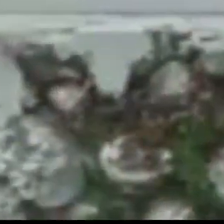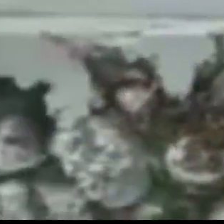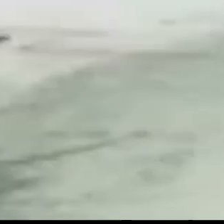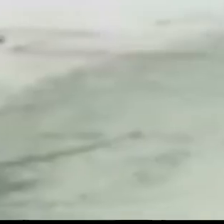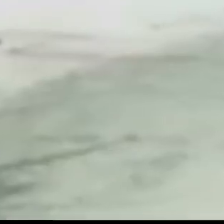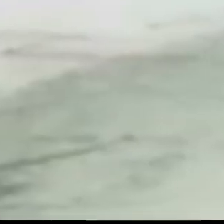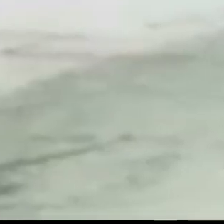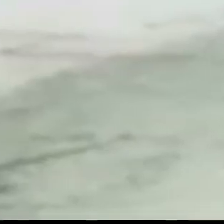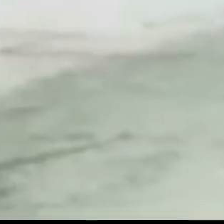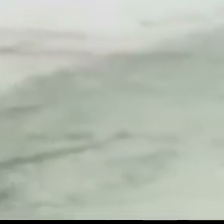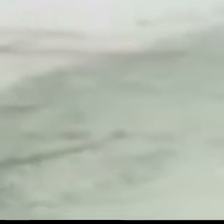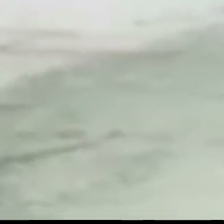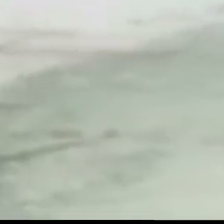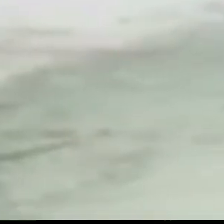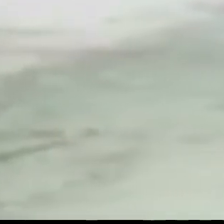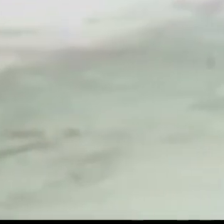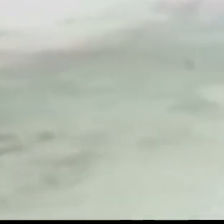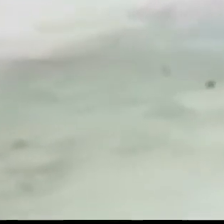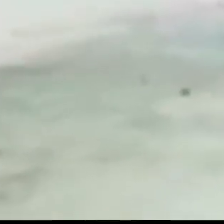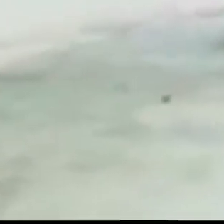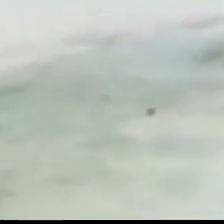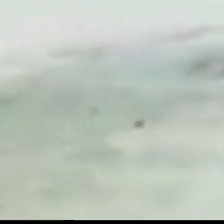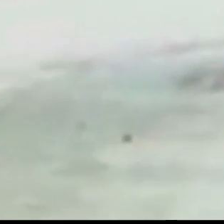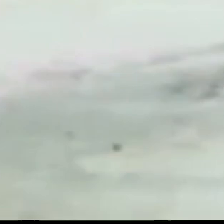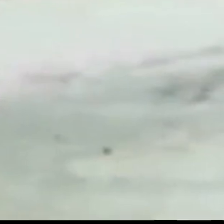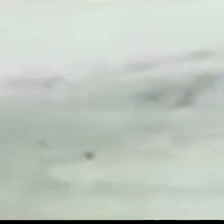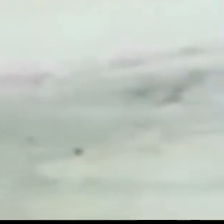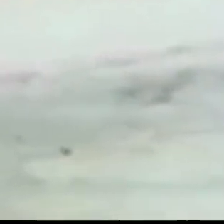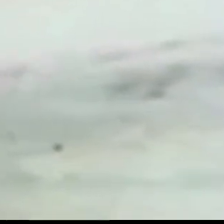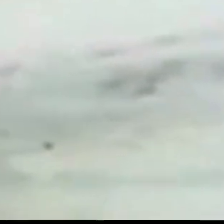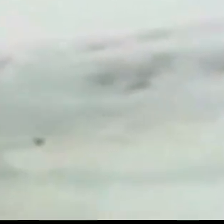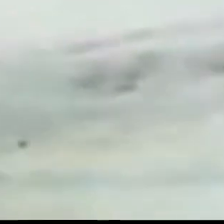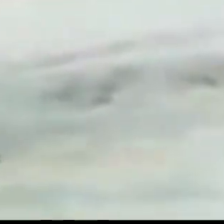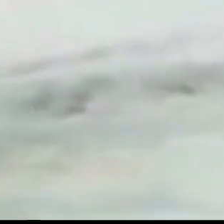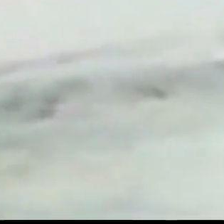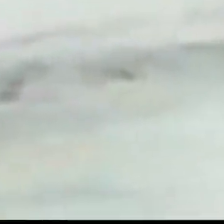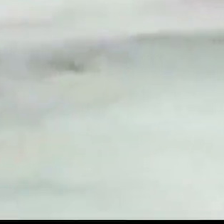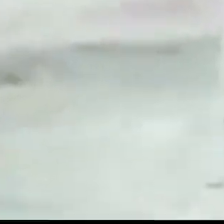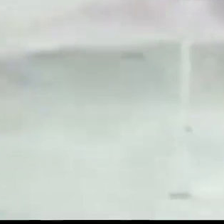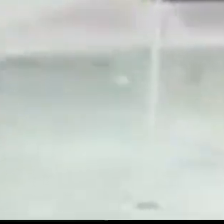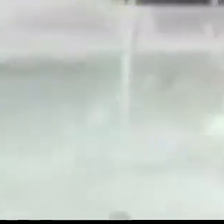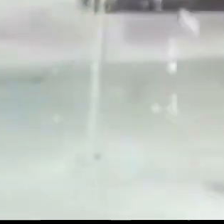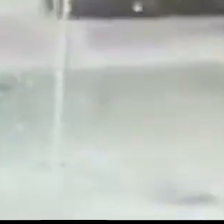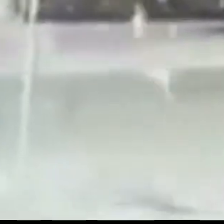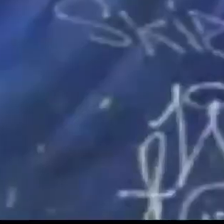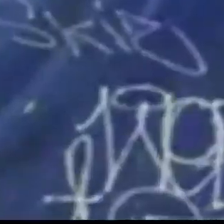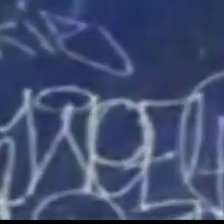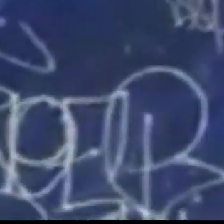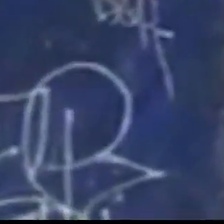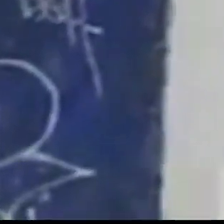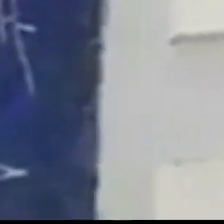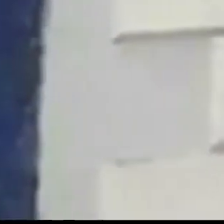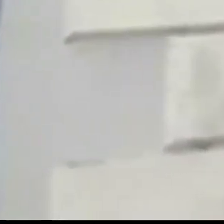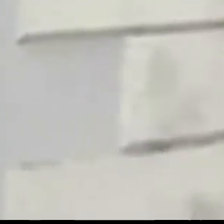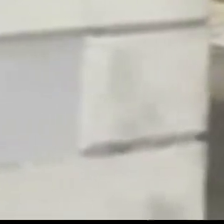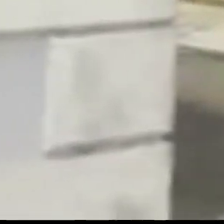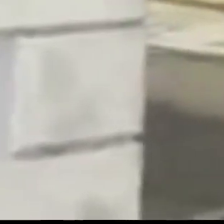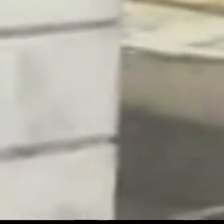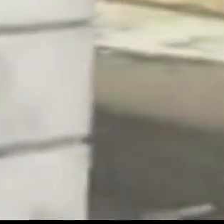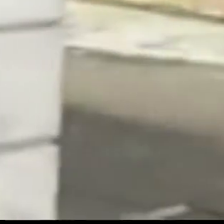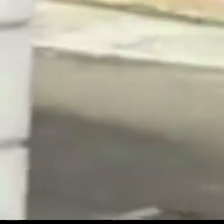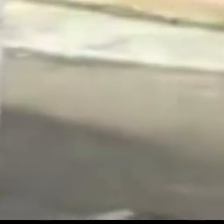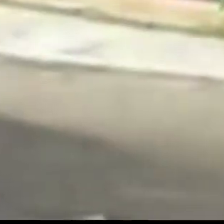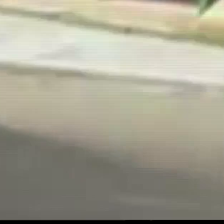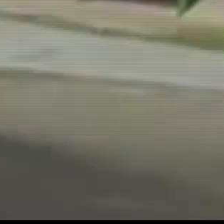And a video gone viral. We get some feedback on social media. The Bahamas Tonight, the national report starts now.